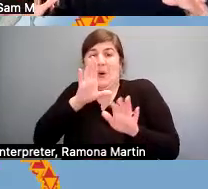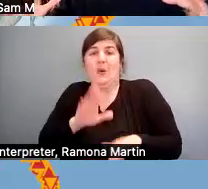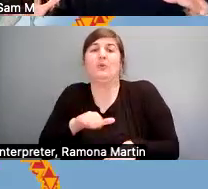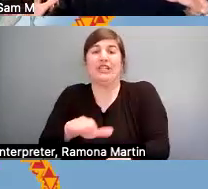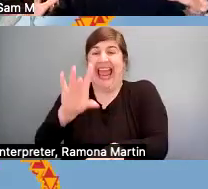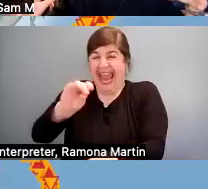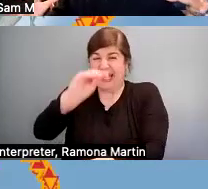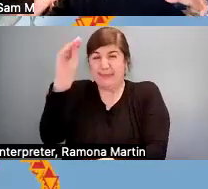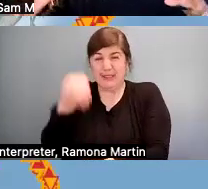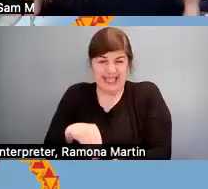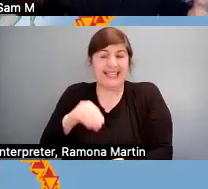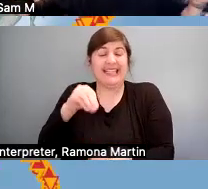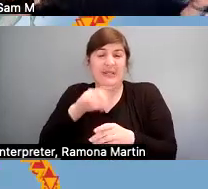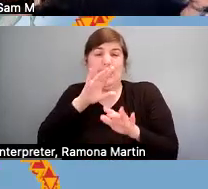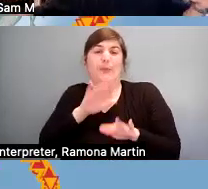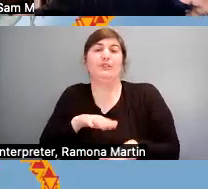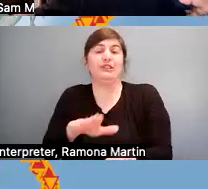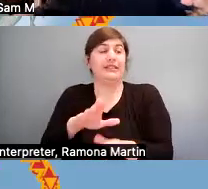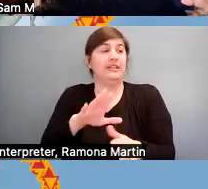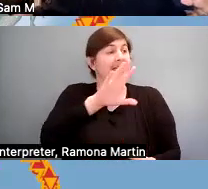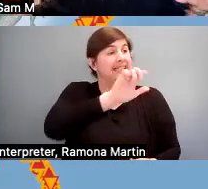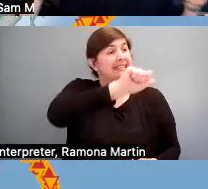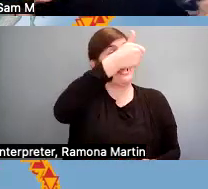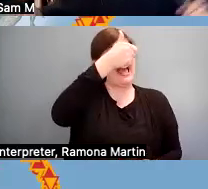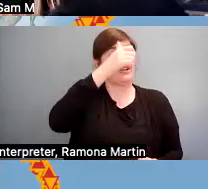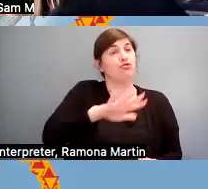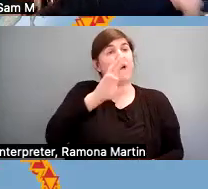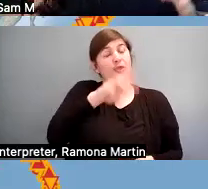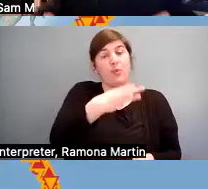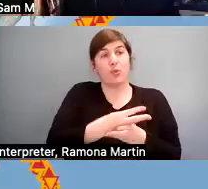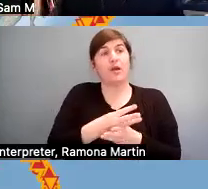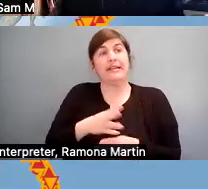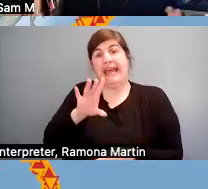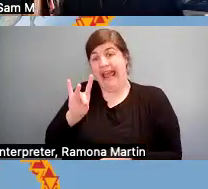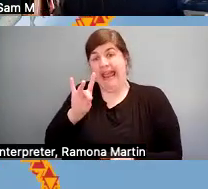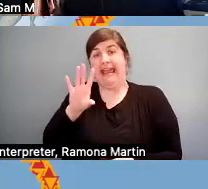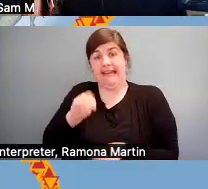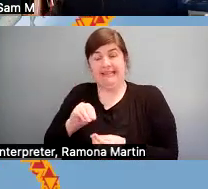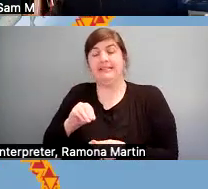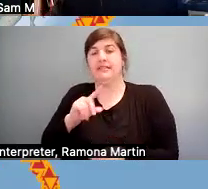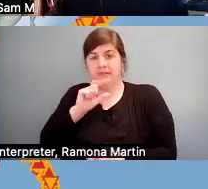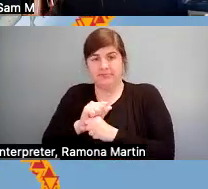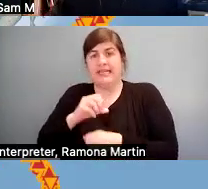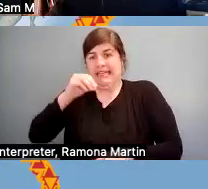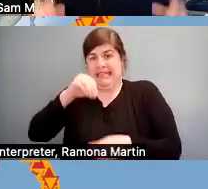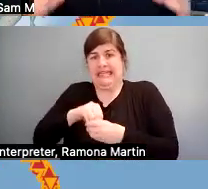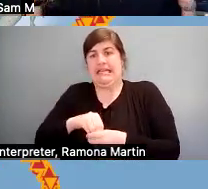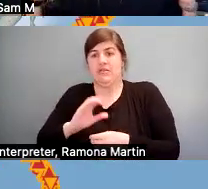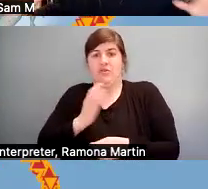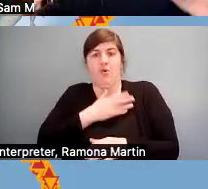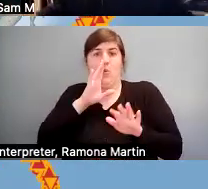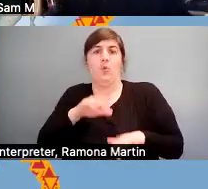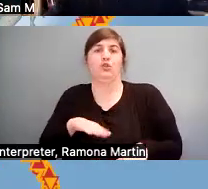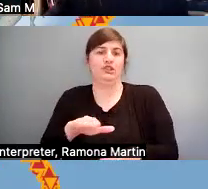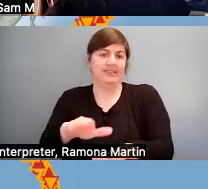80%. So if you were to have 10 volcanoes around the world, eight of those would actually be in our oceans. But there are